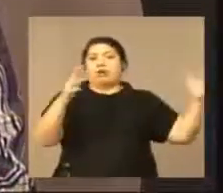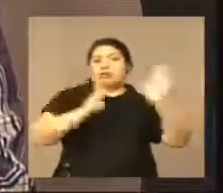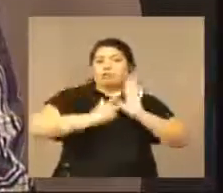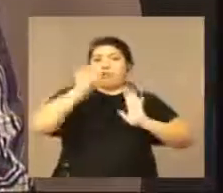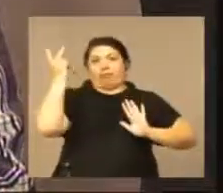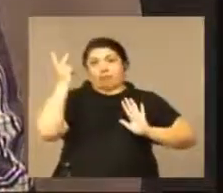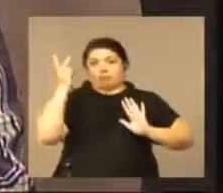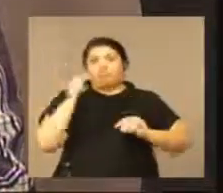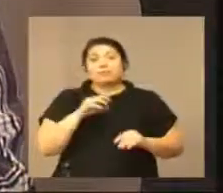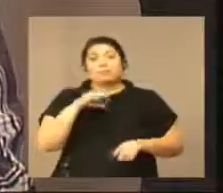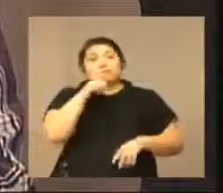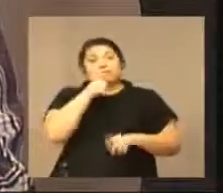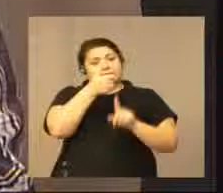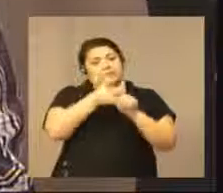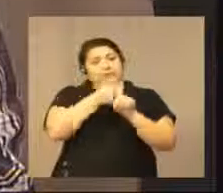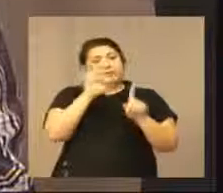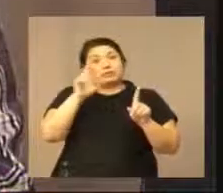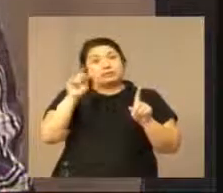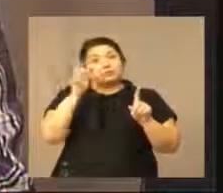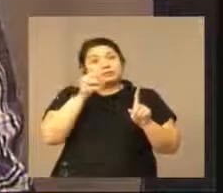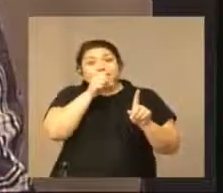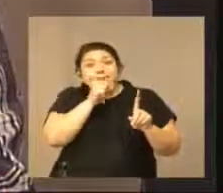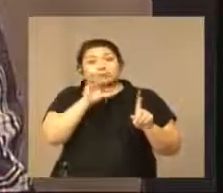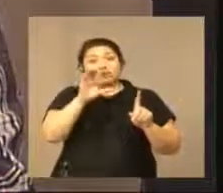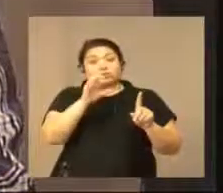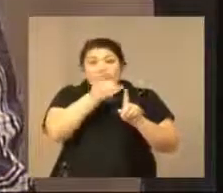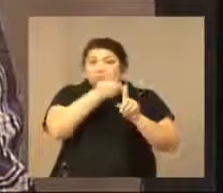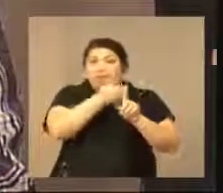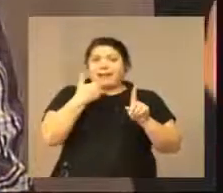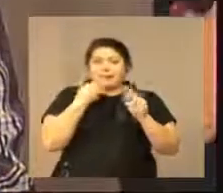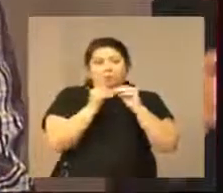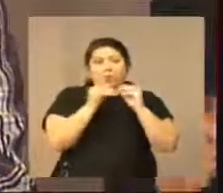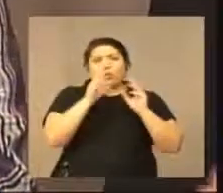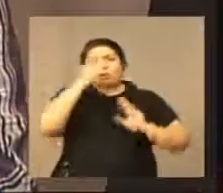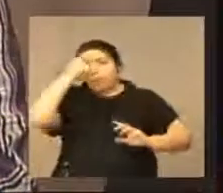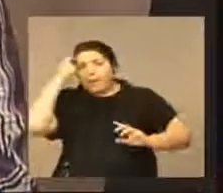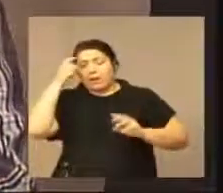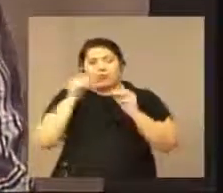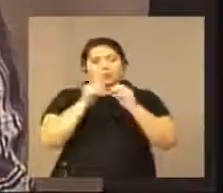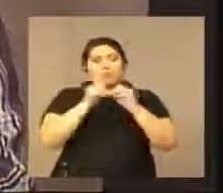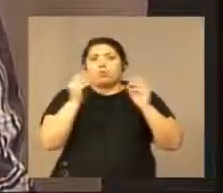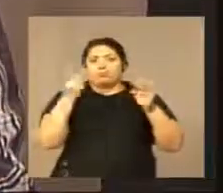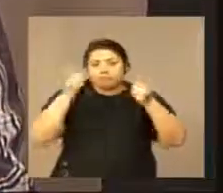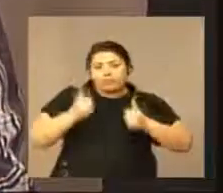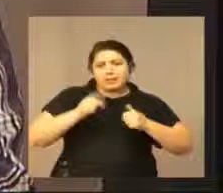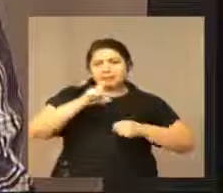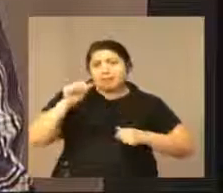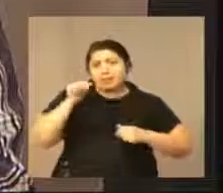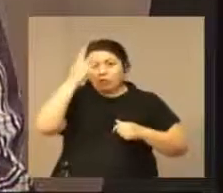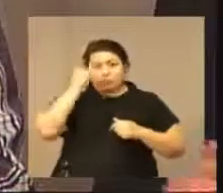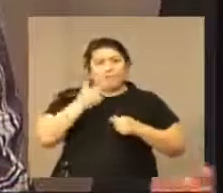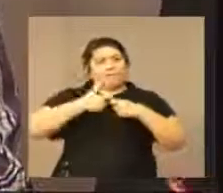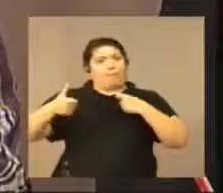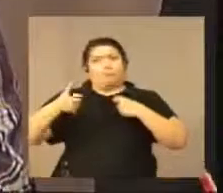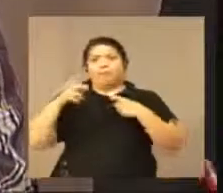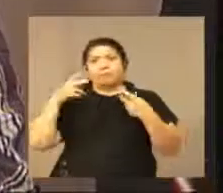First Nation seniors have higher trauma-related disabilities and higher rates of disability due to injuries